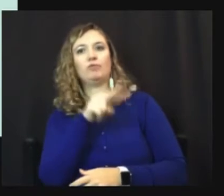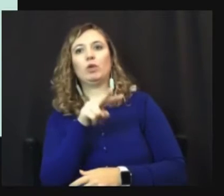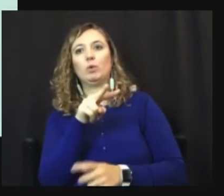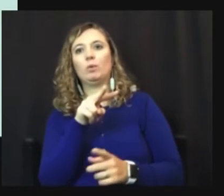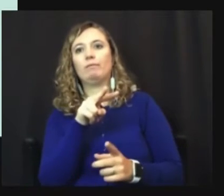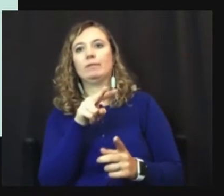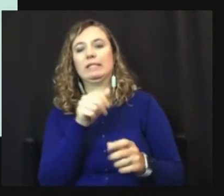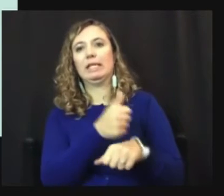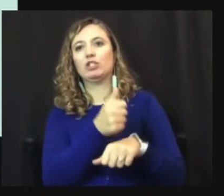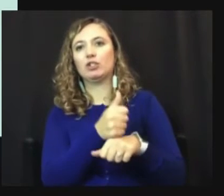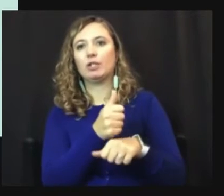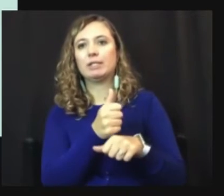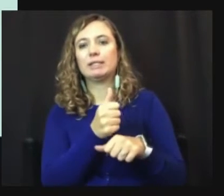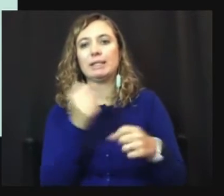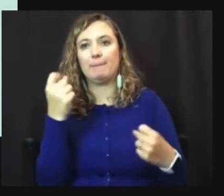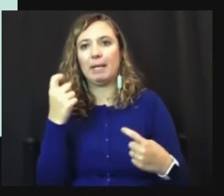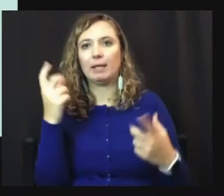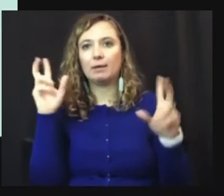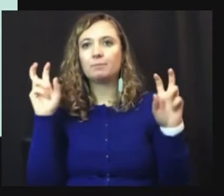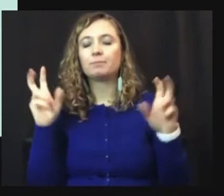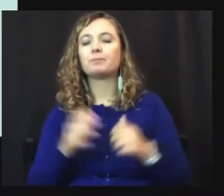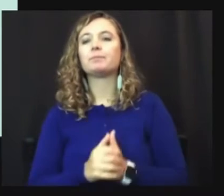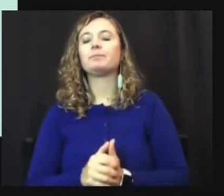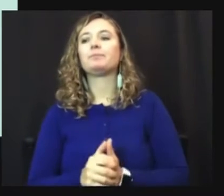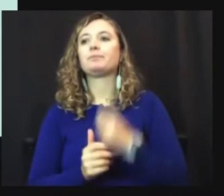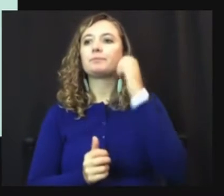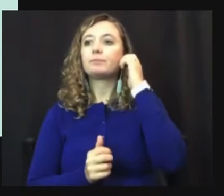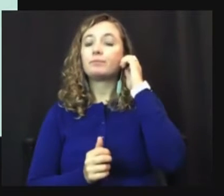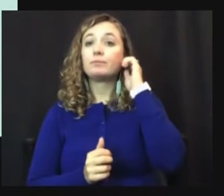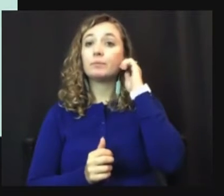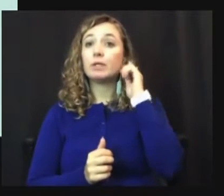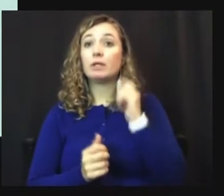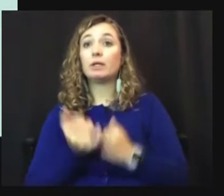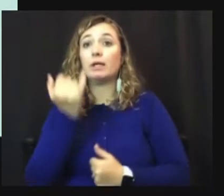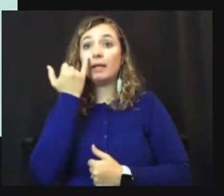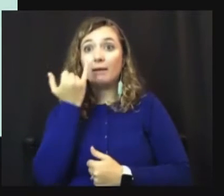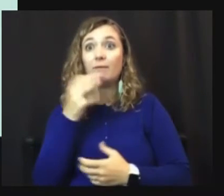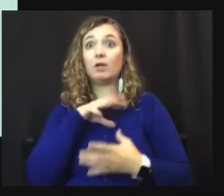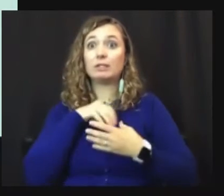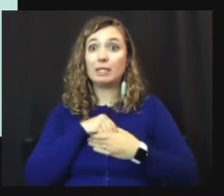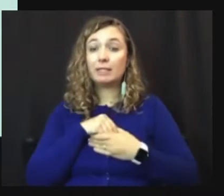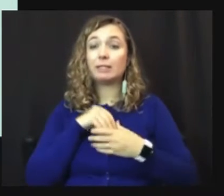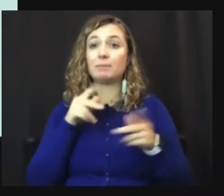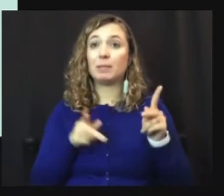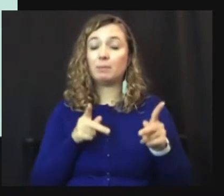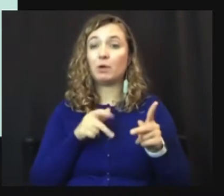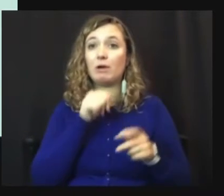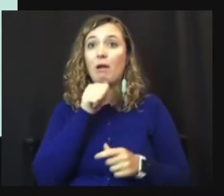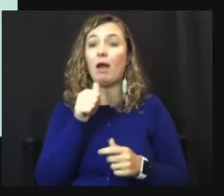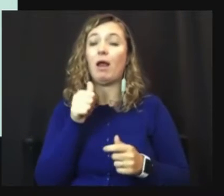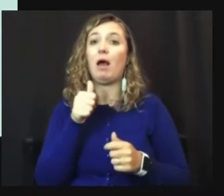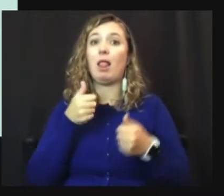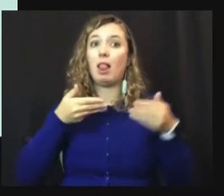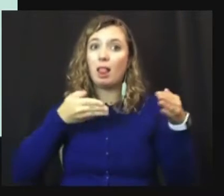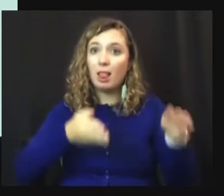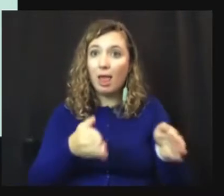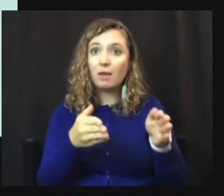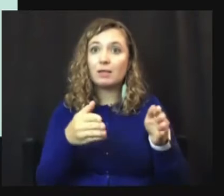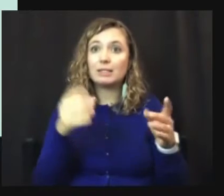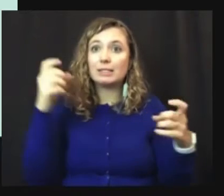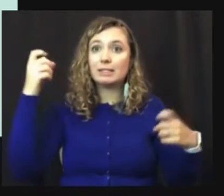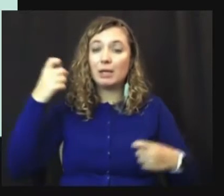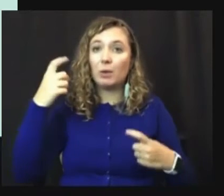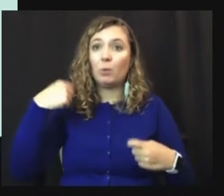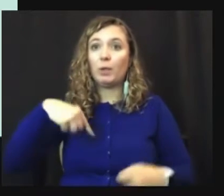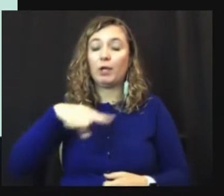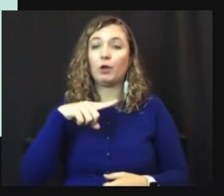Additionally, if autistics are not permitted to stim, we are very, very much at risk for